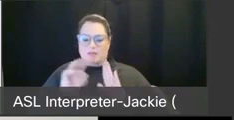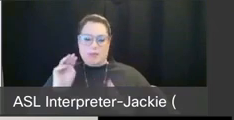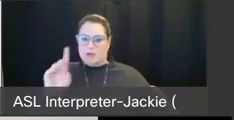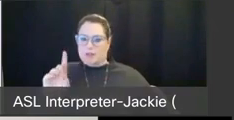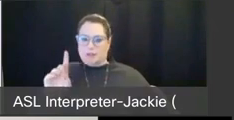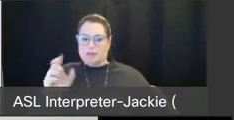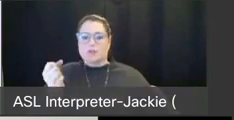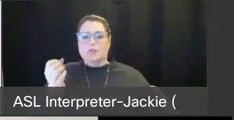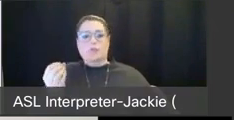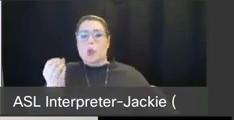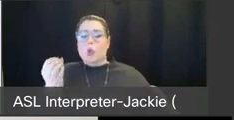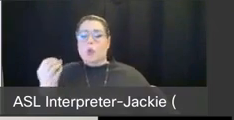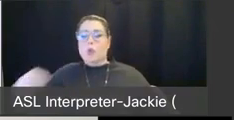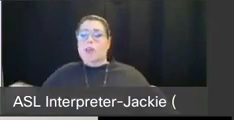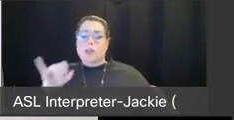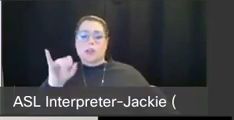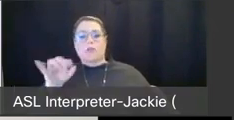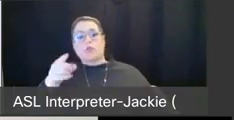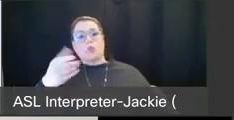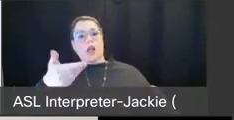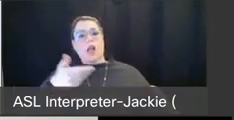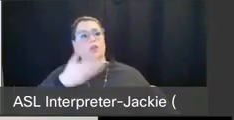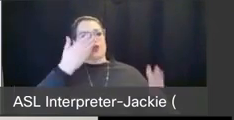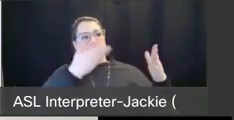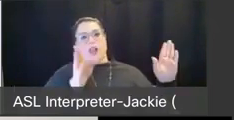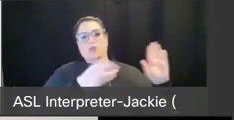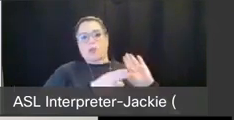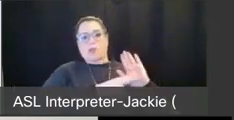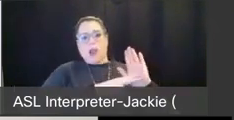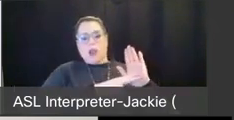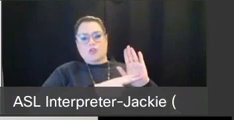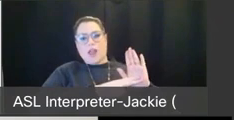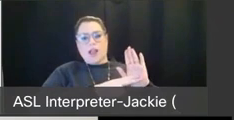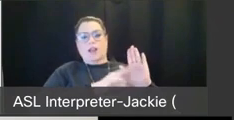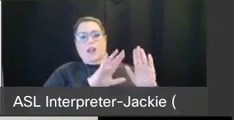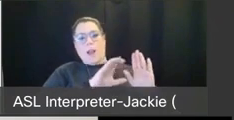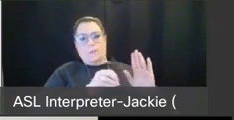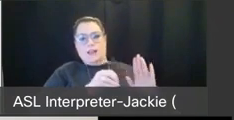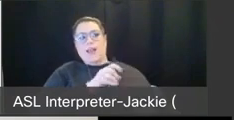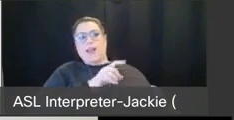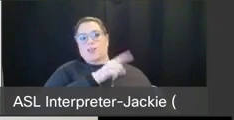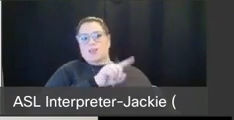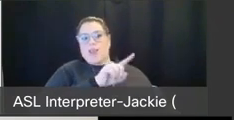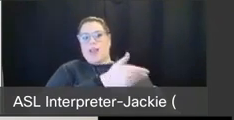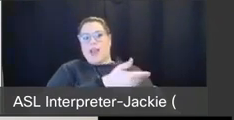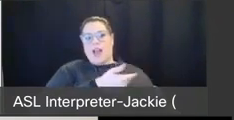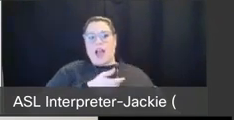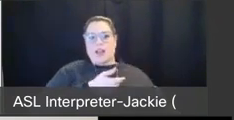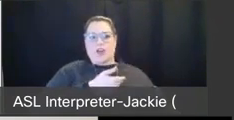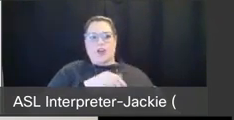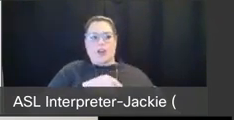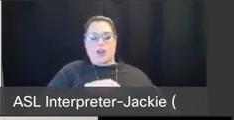coming in, if you've hired Acme Construction as your general contractor and they hire Beta Flooring to pour